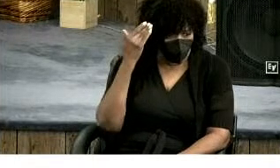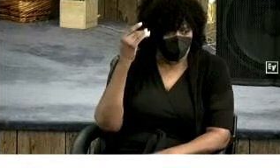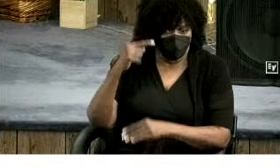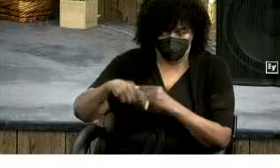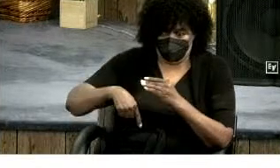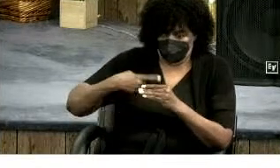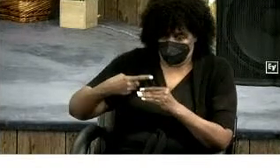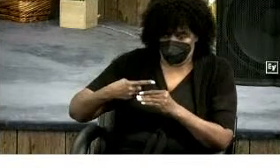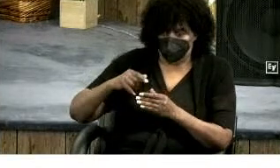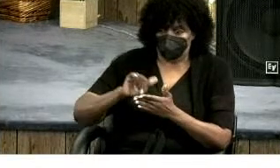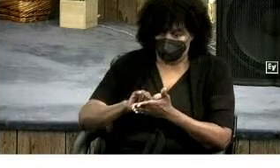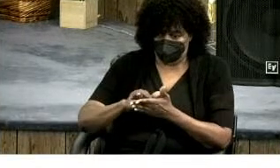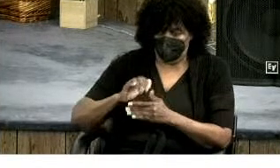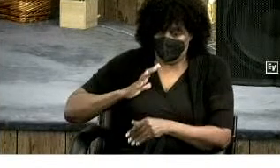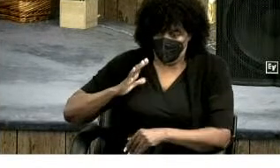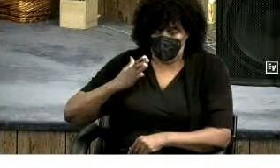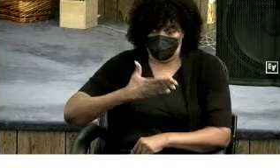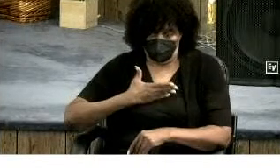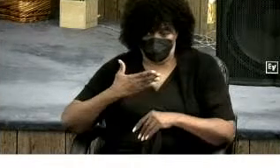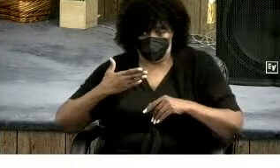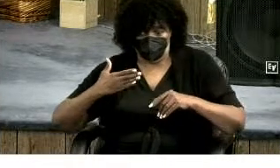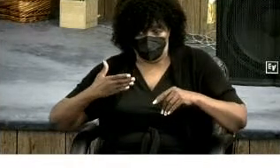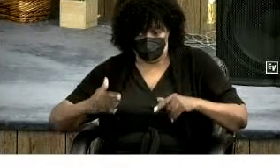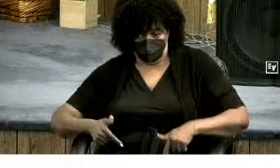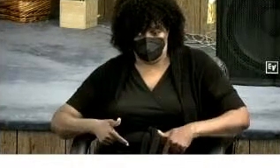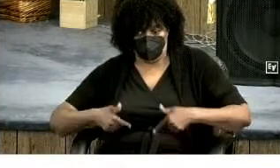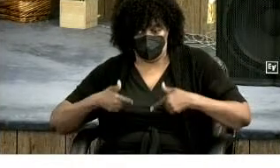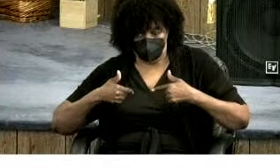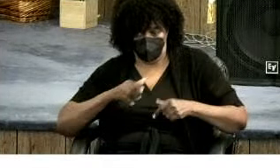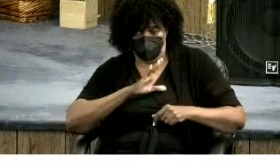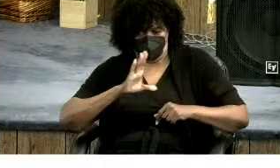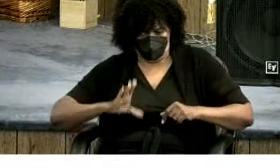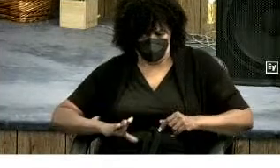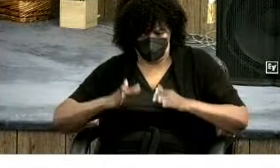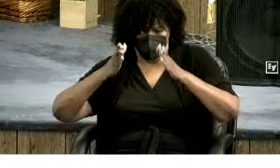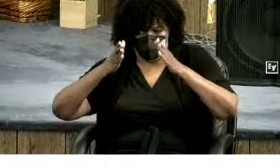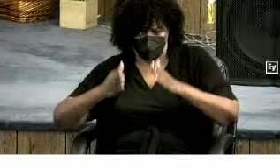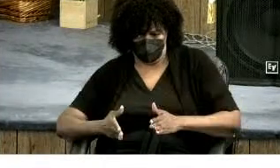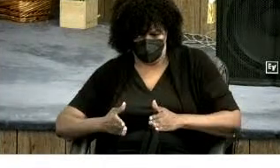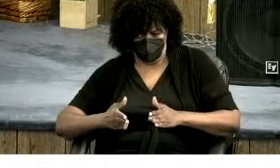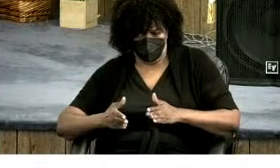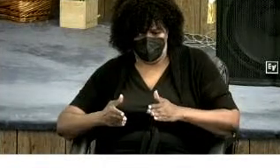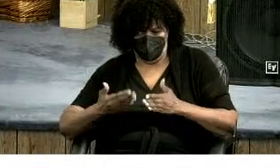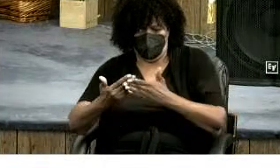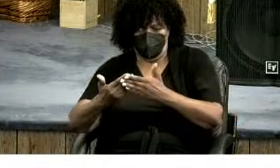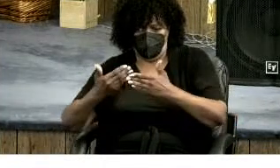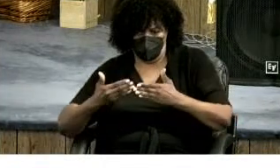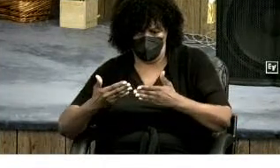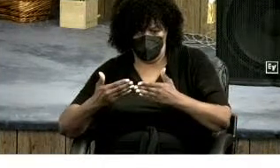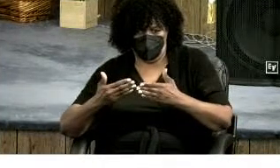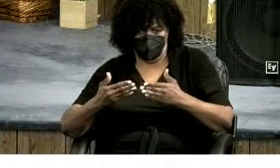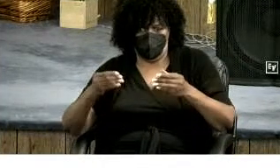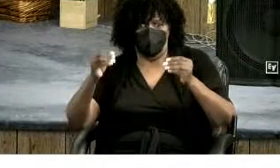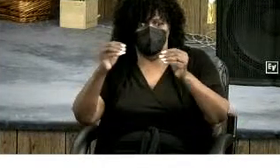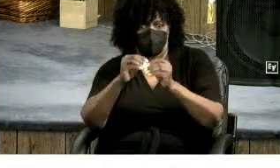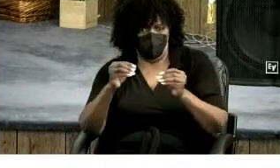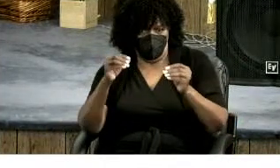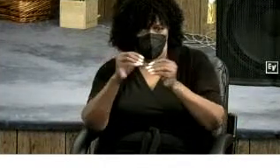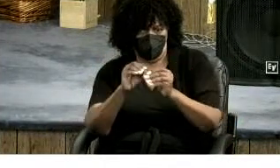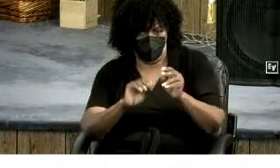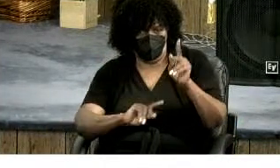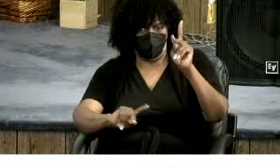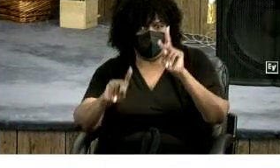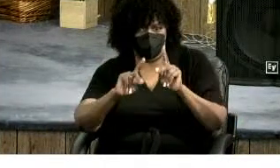This is sounding like our current condition. There, Christians used to be a majority in this country, and now